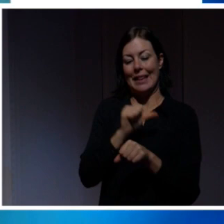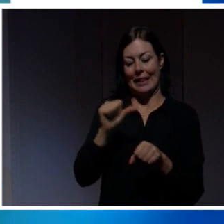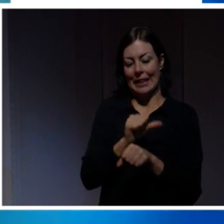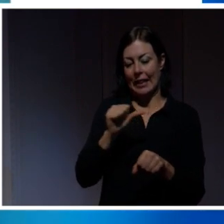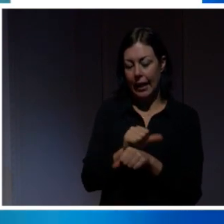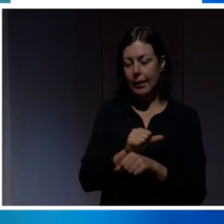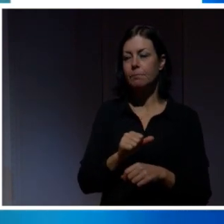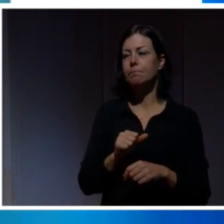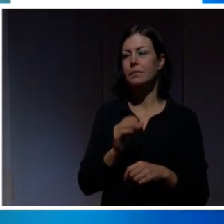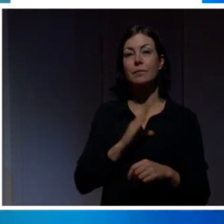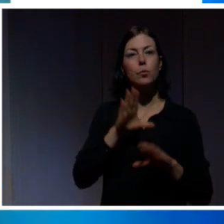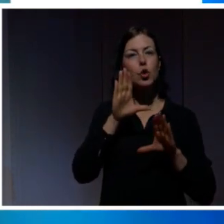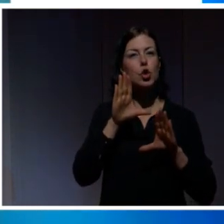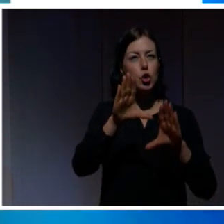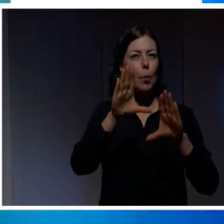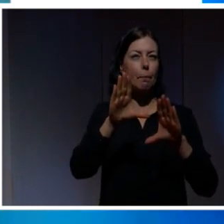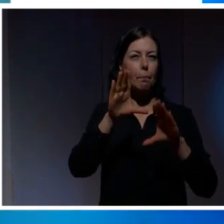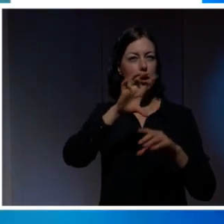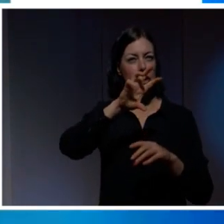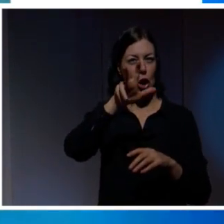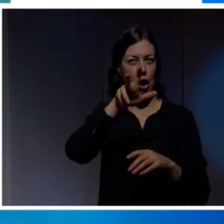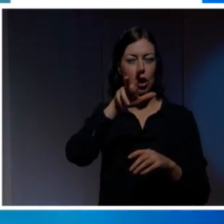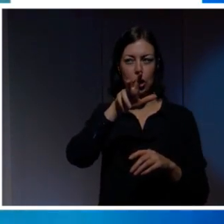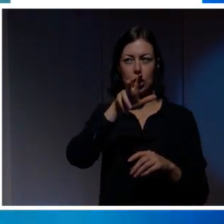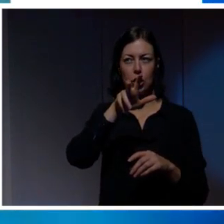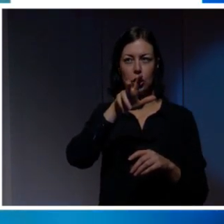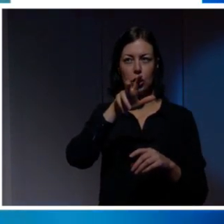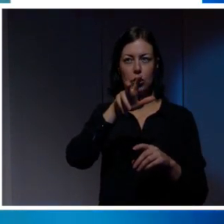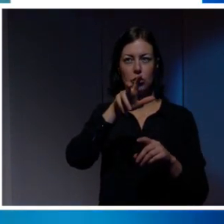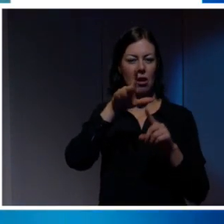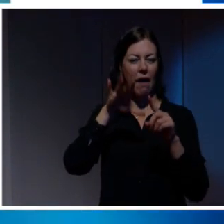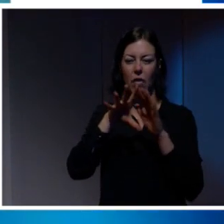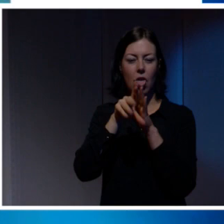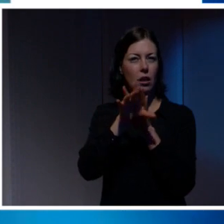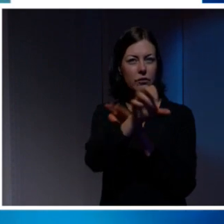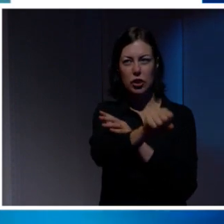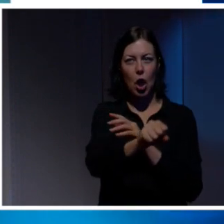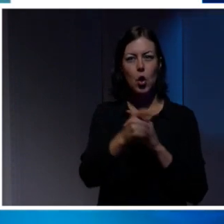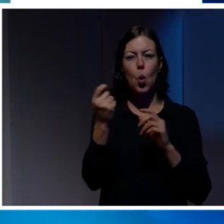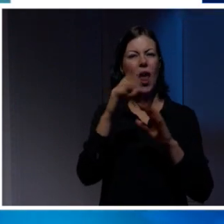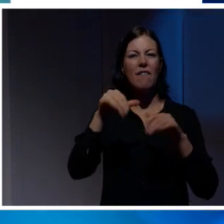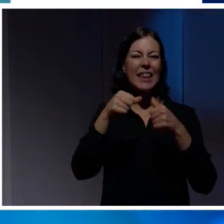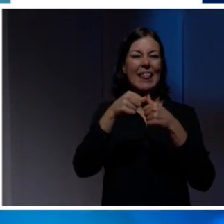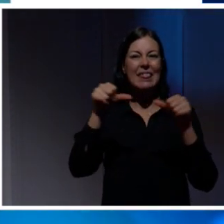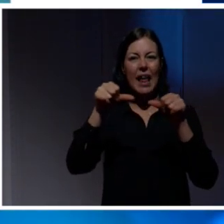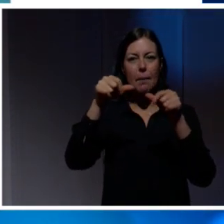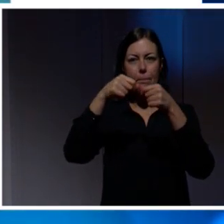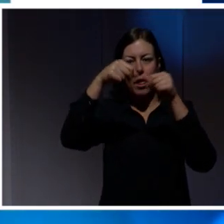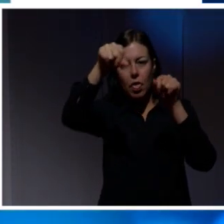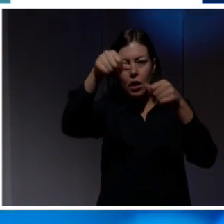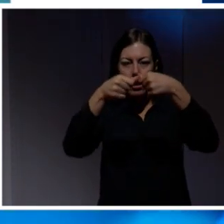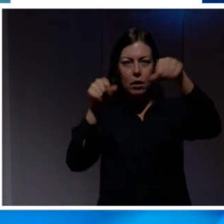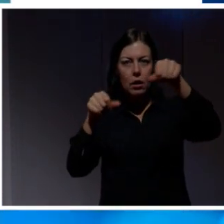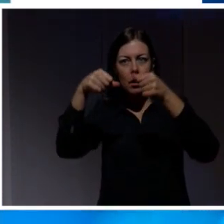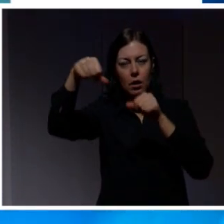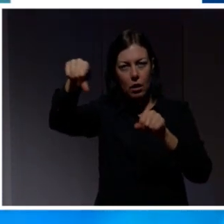have stop signs that have been basically sabotaged. Someone has gone and put tape at very strategic positions